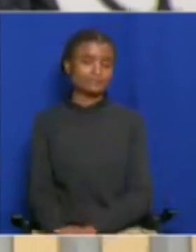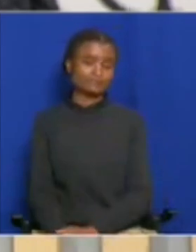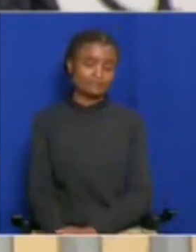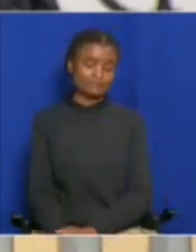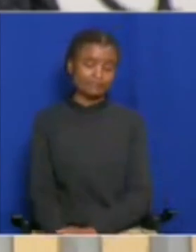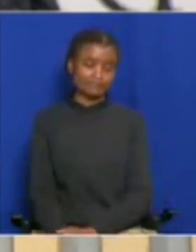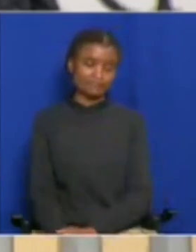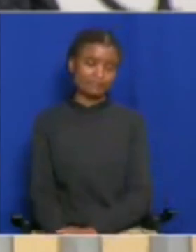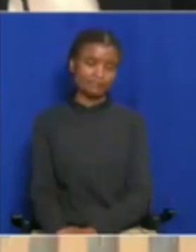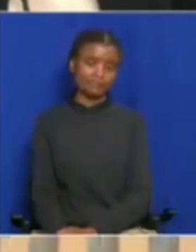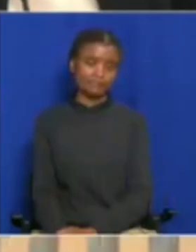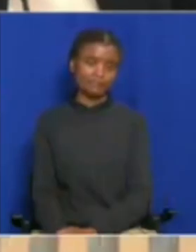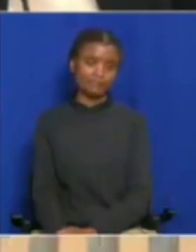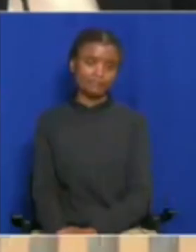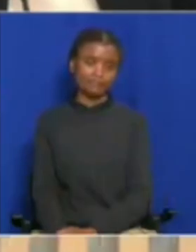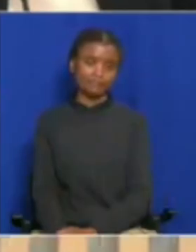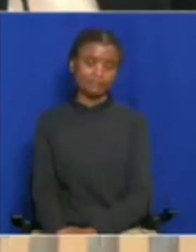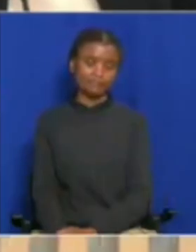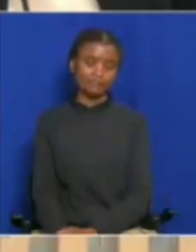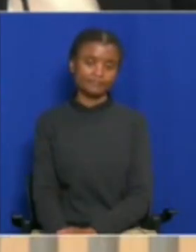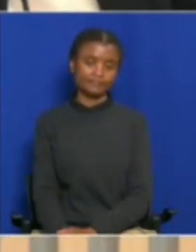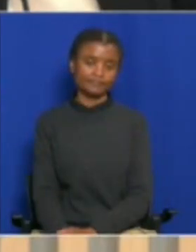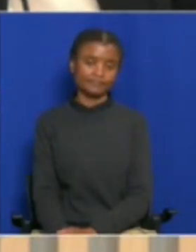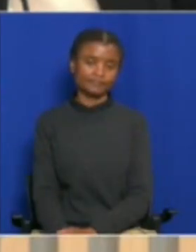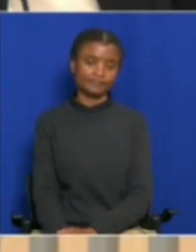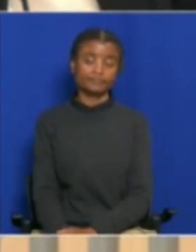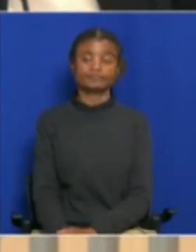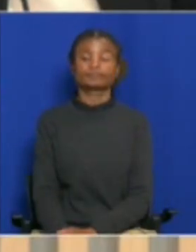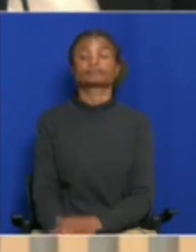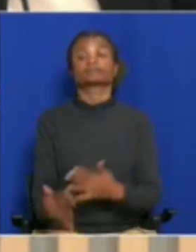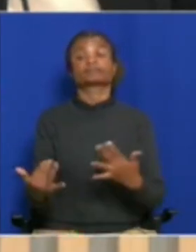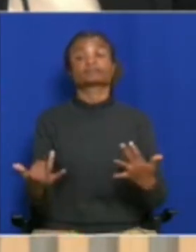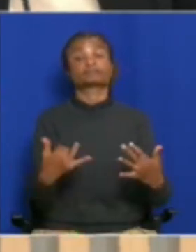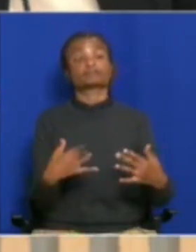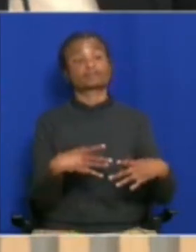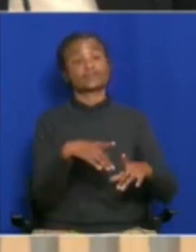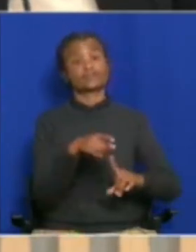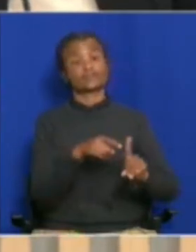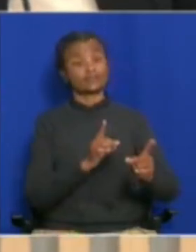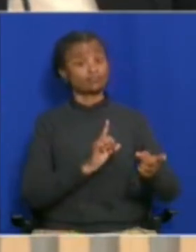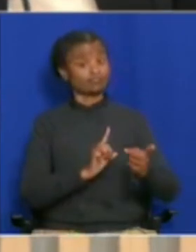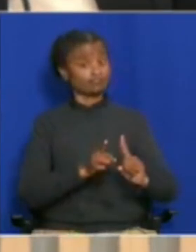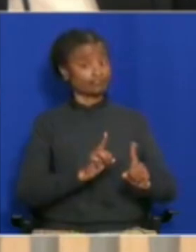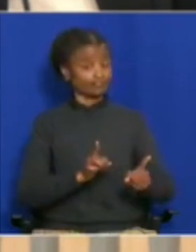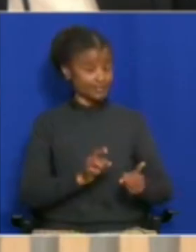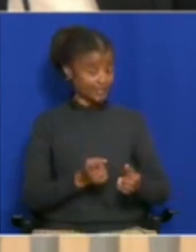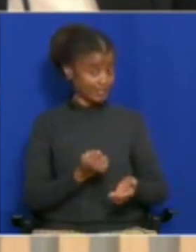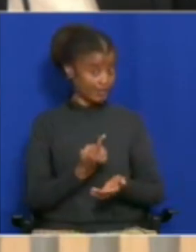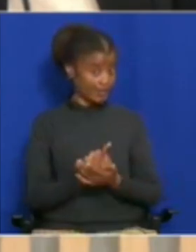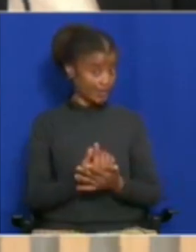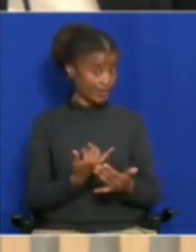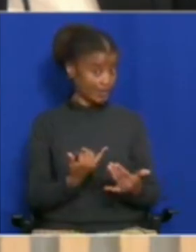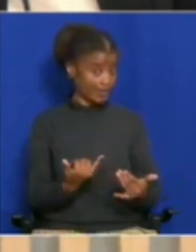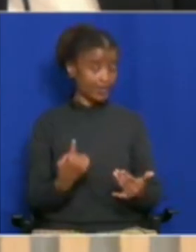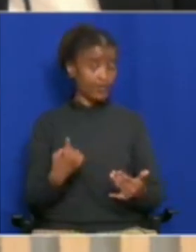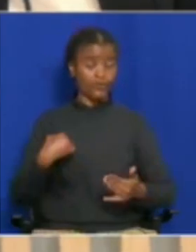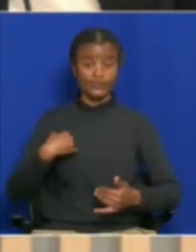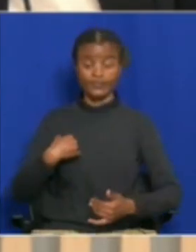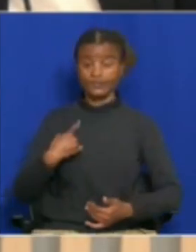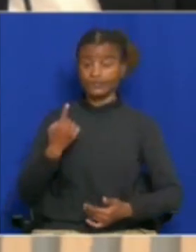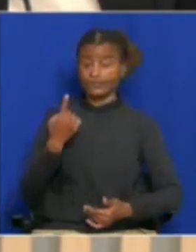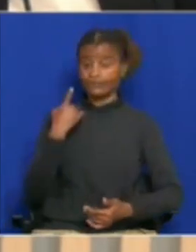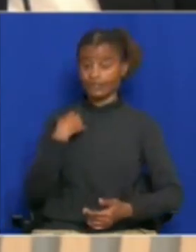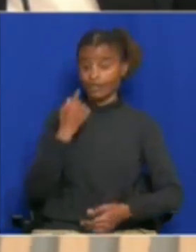Based on the engagement you just had with the Chair, would it be a fair understanding